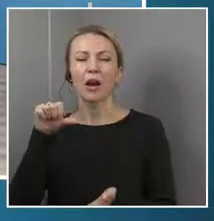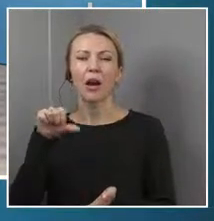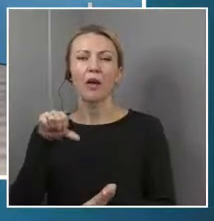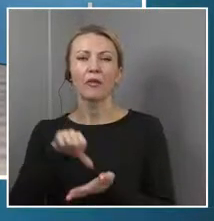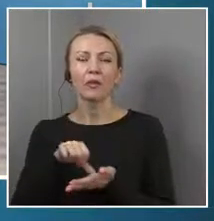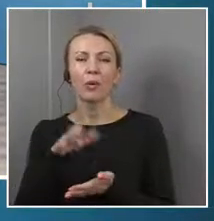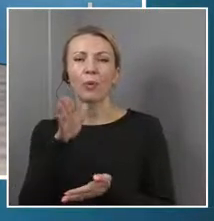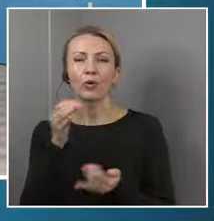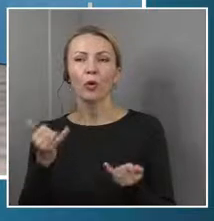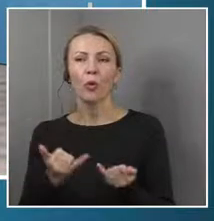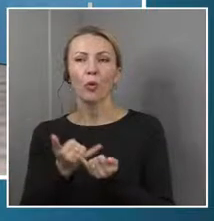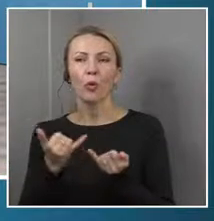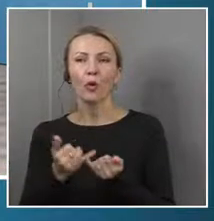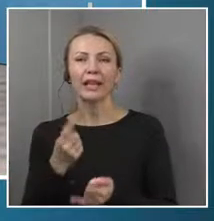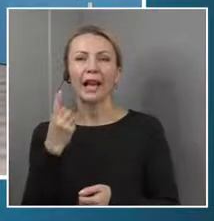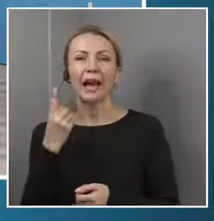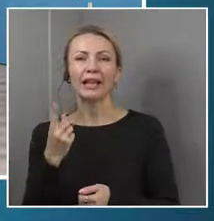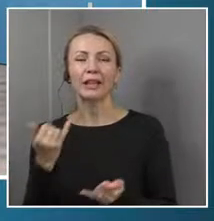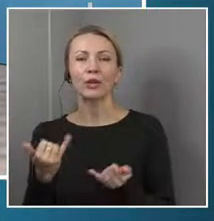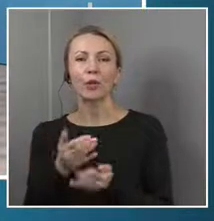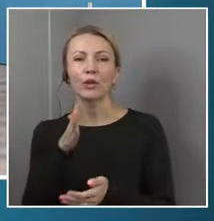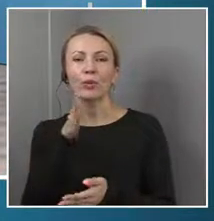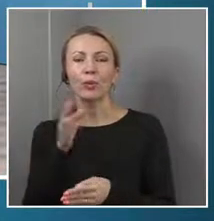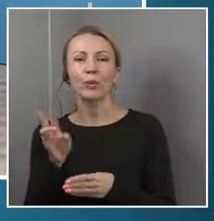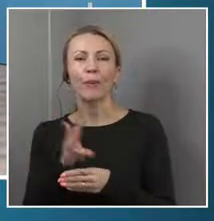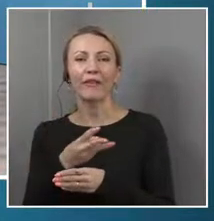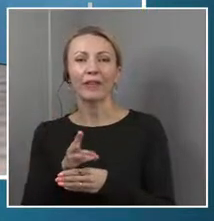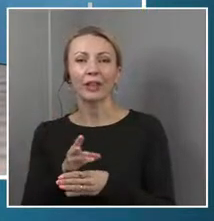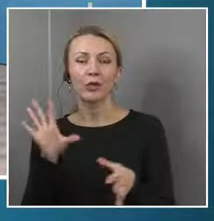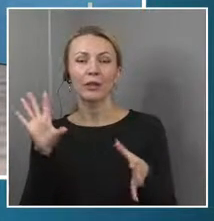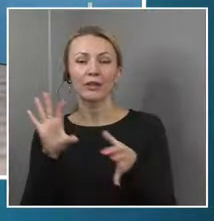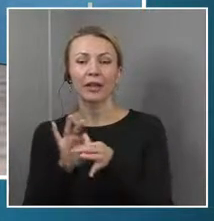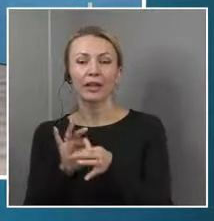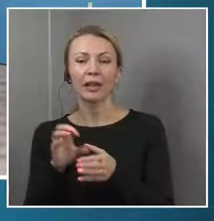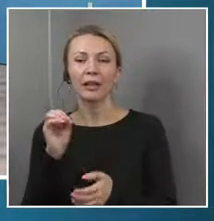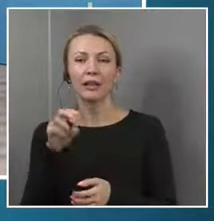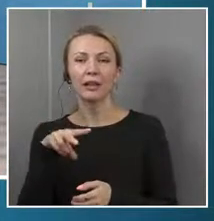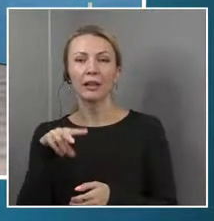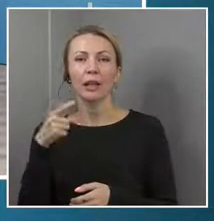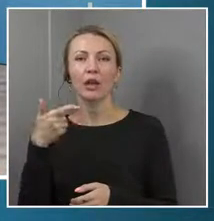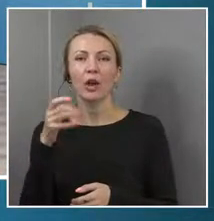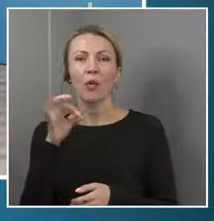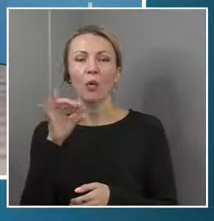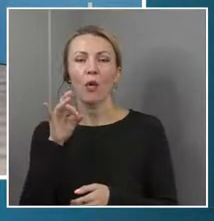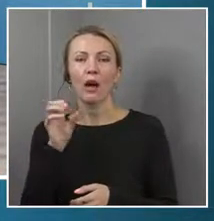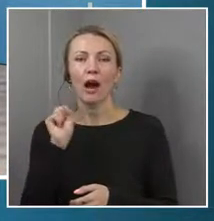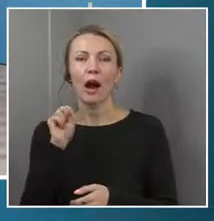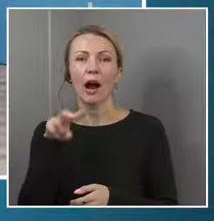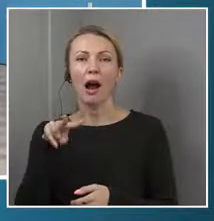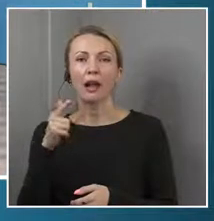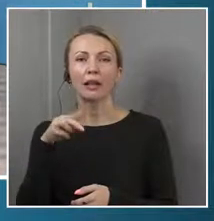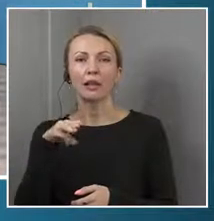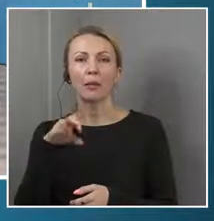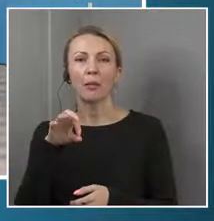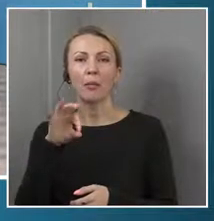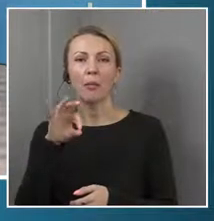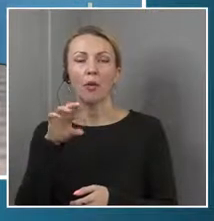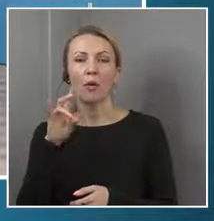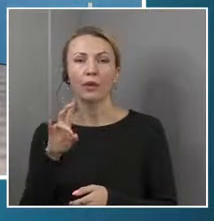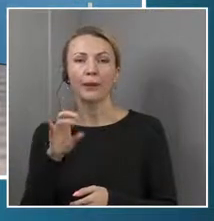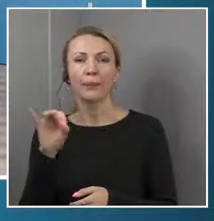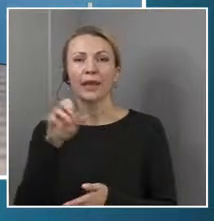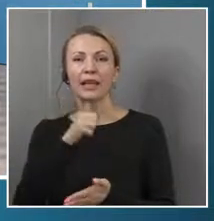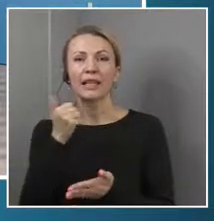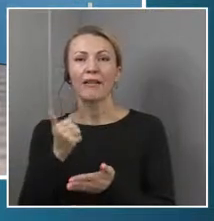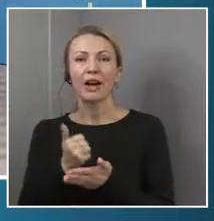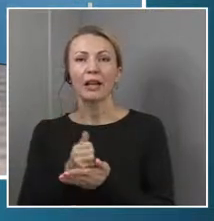four wonderful experts, with one expert joining in online. Let me begin with Yegor